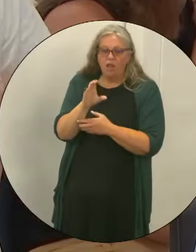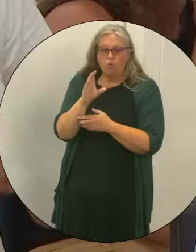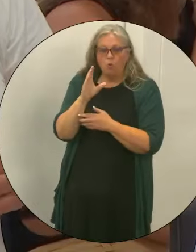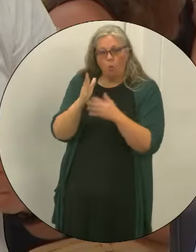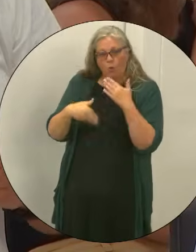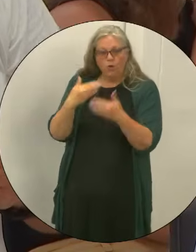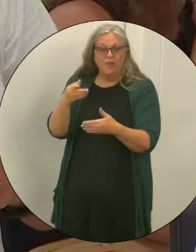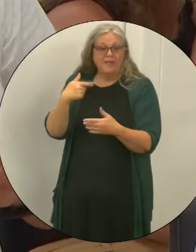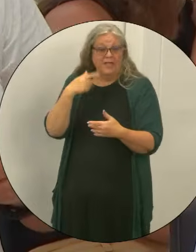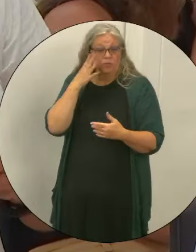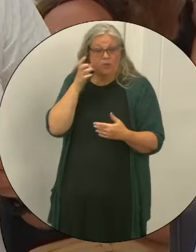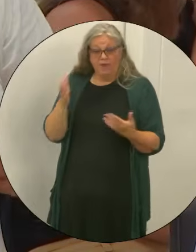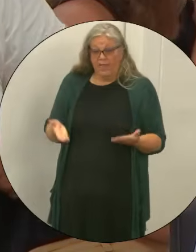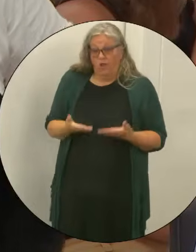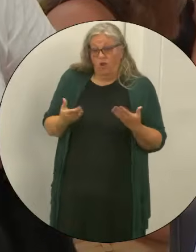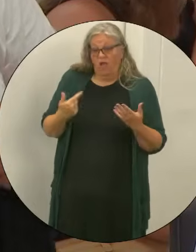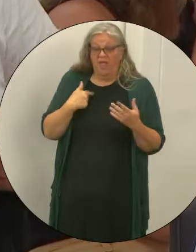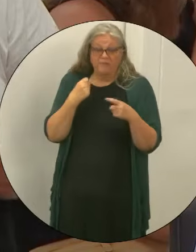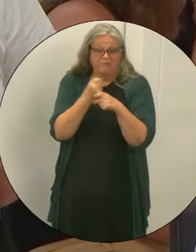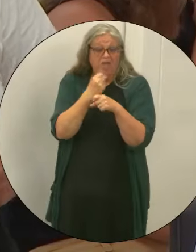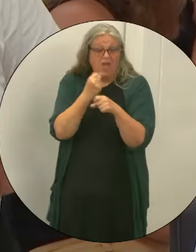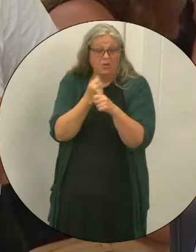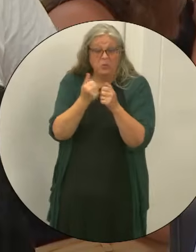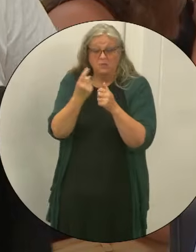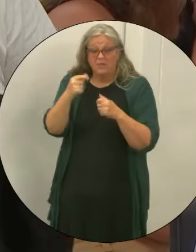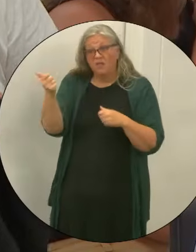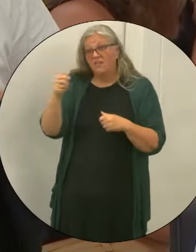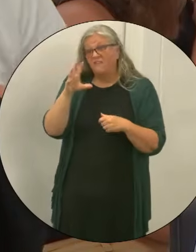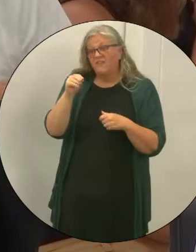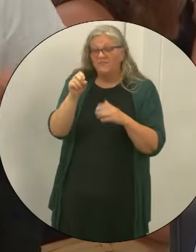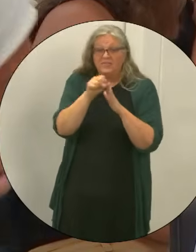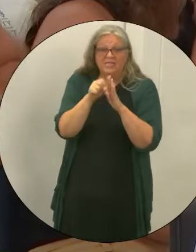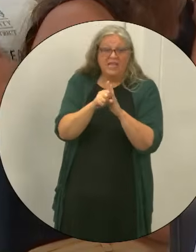That's why I haven't been here. I've been dealing with a bigger fight. 50